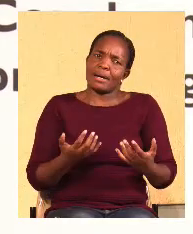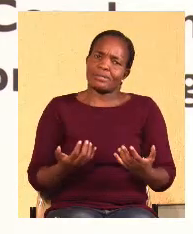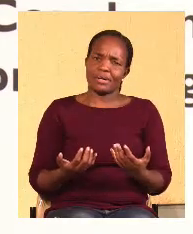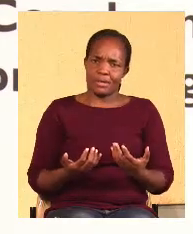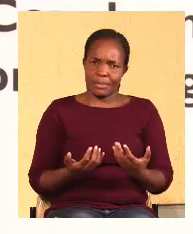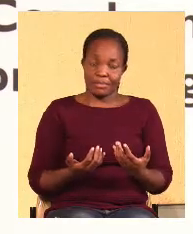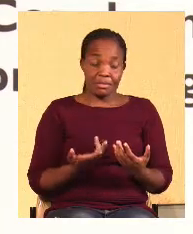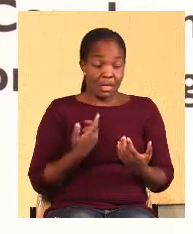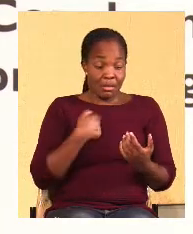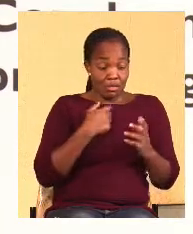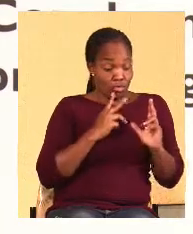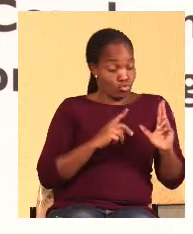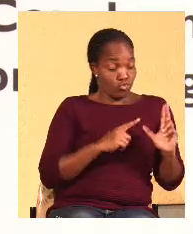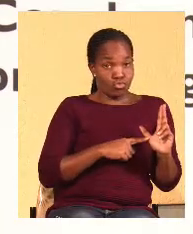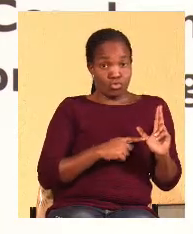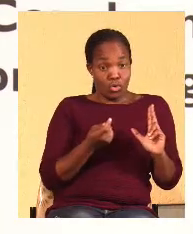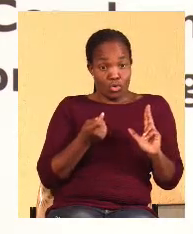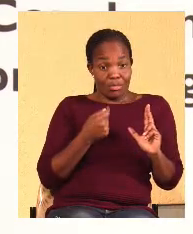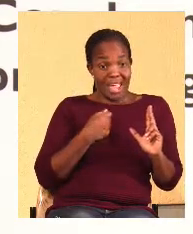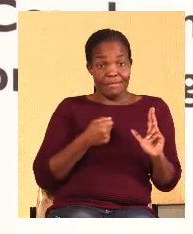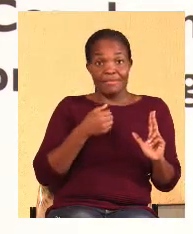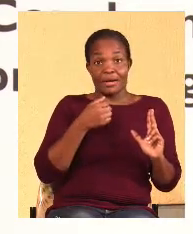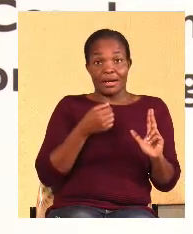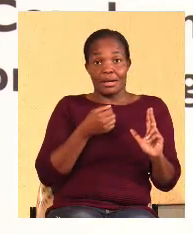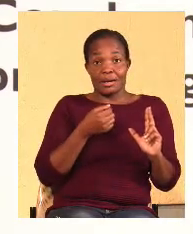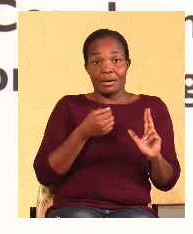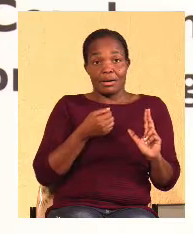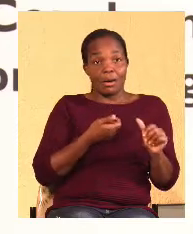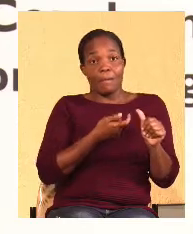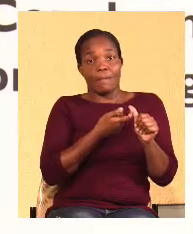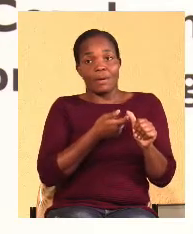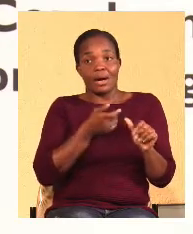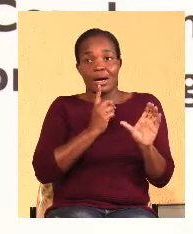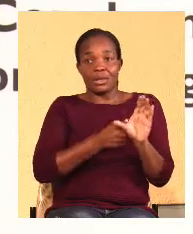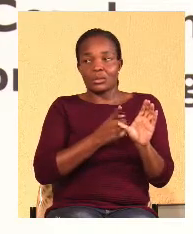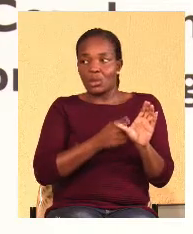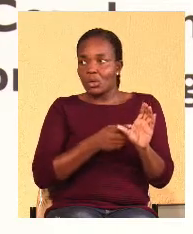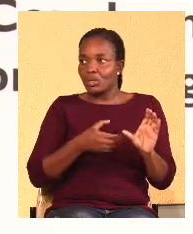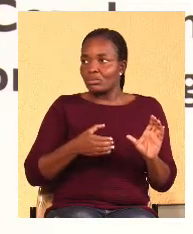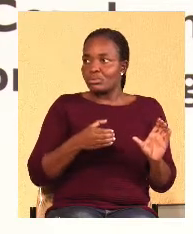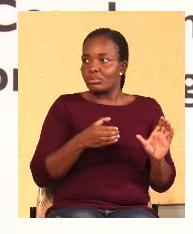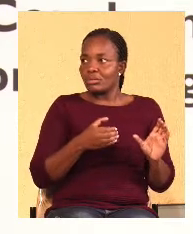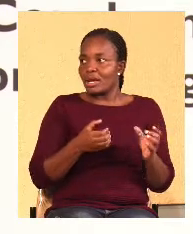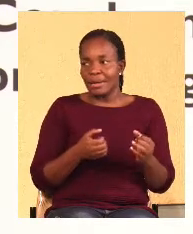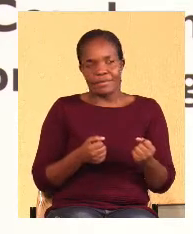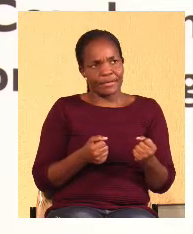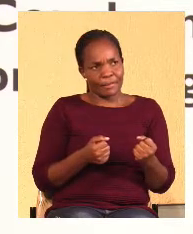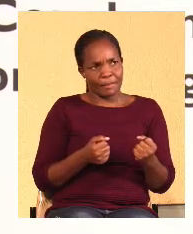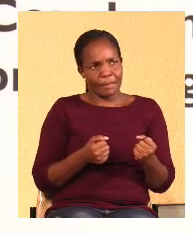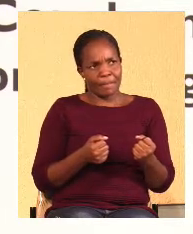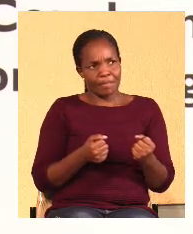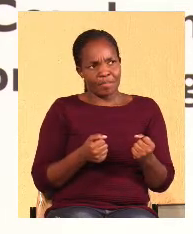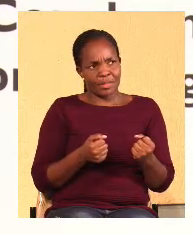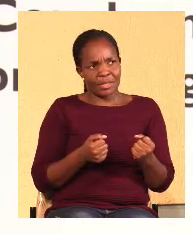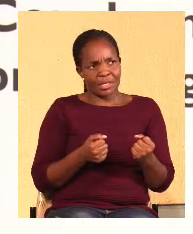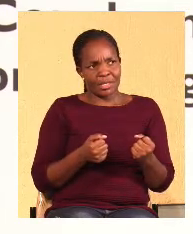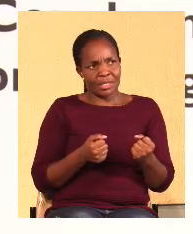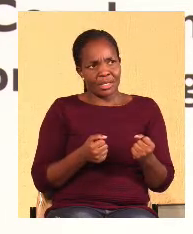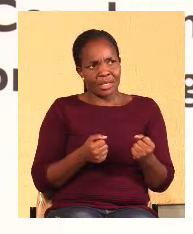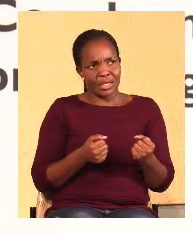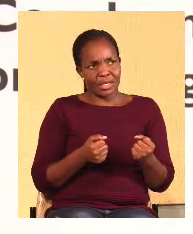possession of alcohol. Would you be found to be suspected of having committed an offense, that offense being either